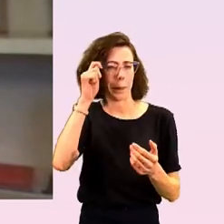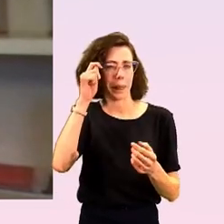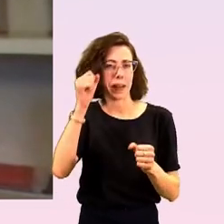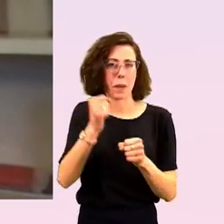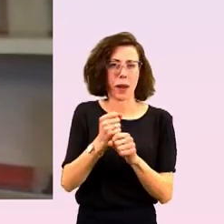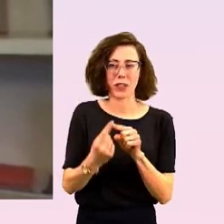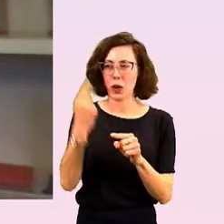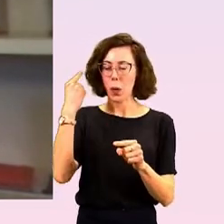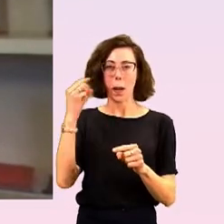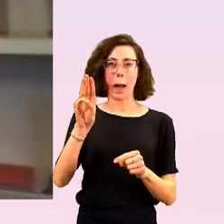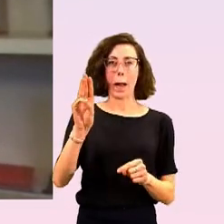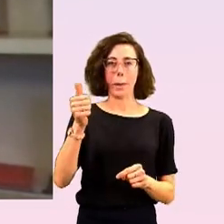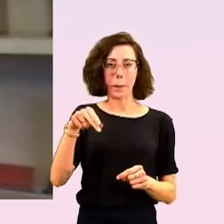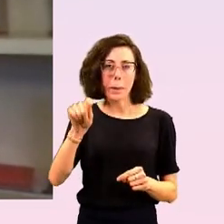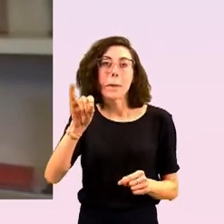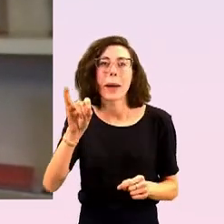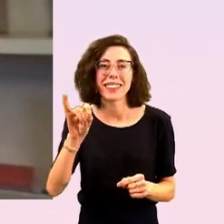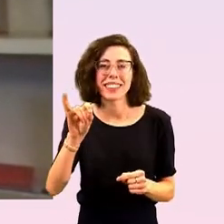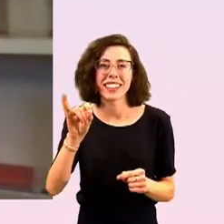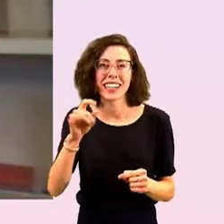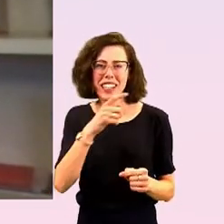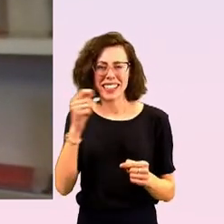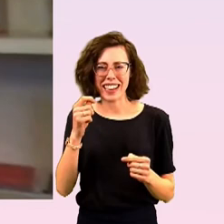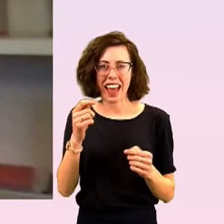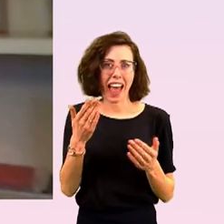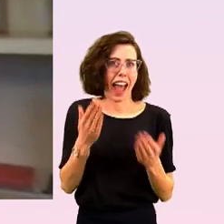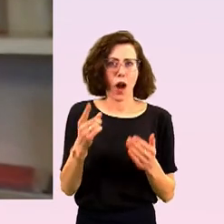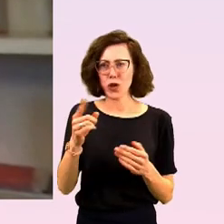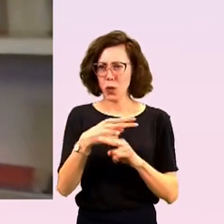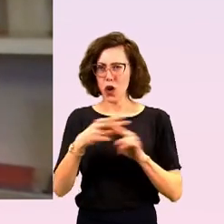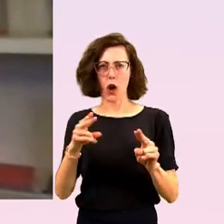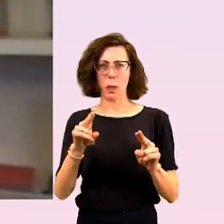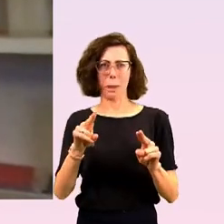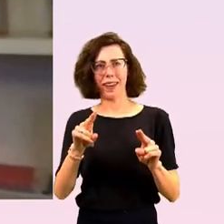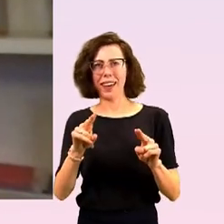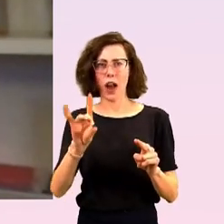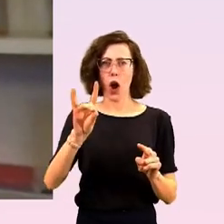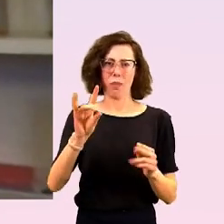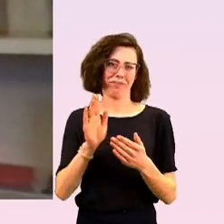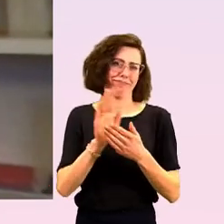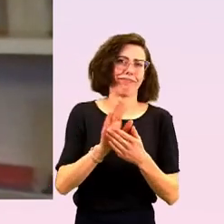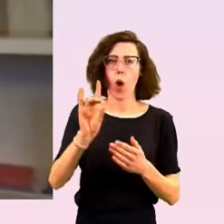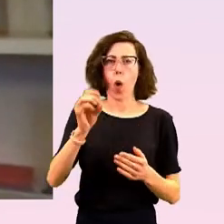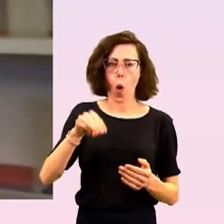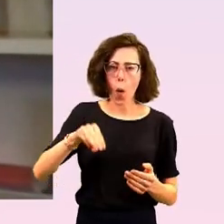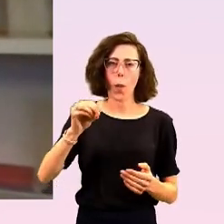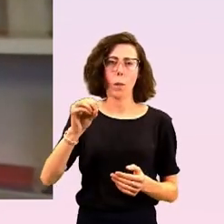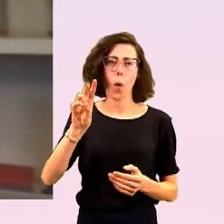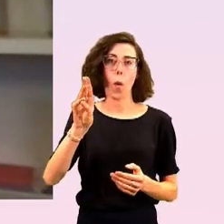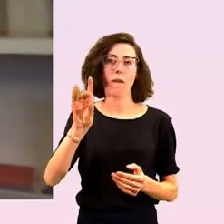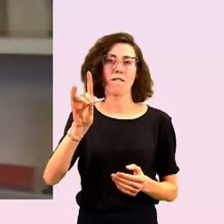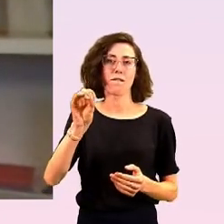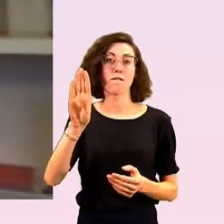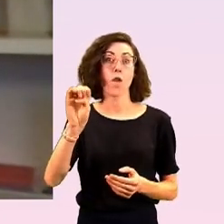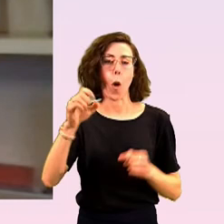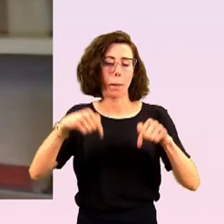Panties Noble Coll, how can you not be homophobic in Ireland? You know, like, we all have unconscious biases, and I think we just need